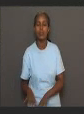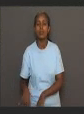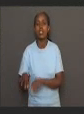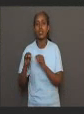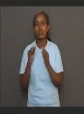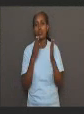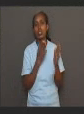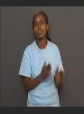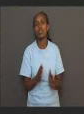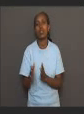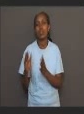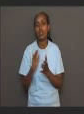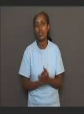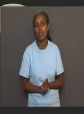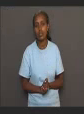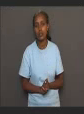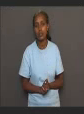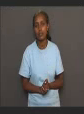Students, let's get ready.